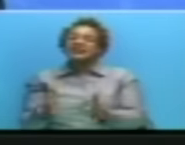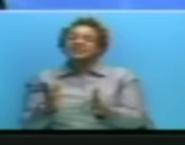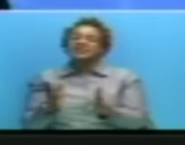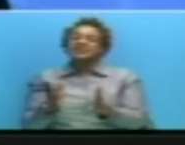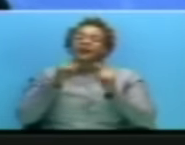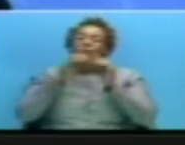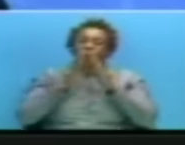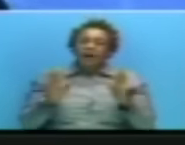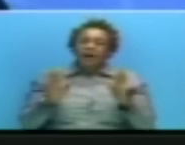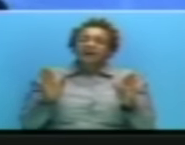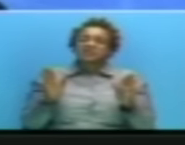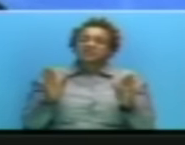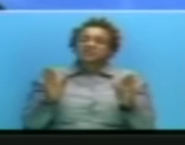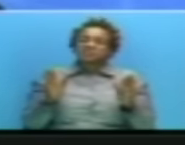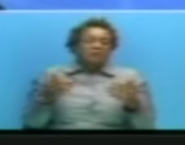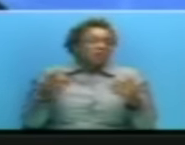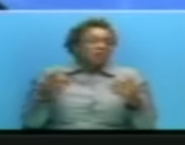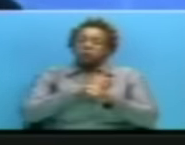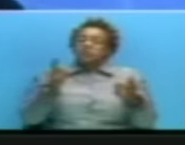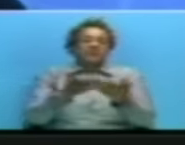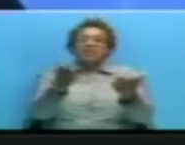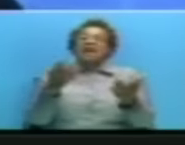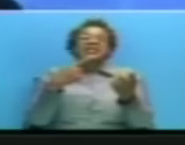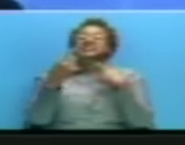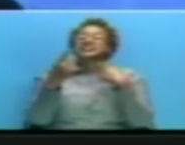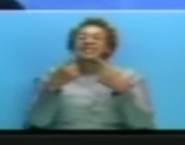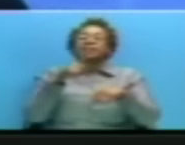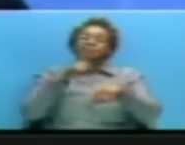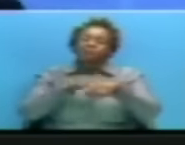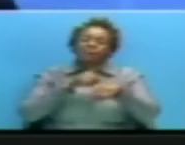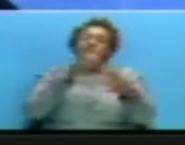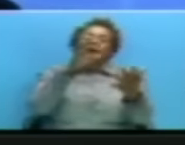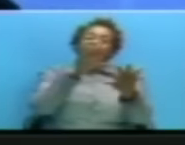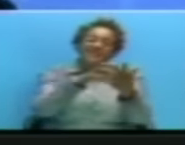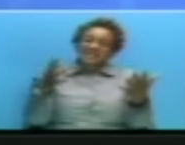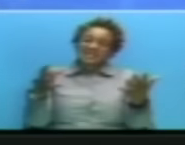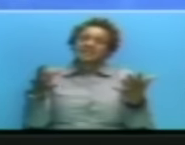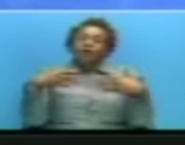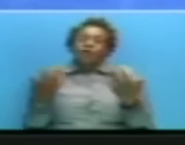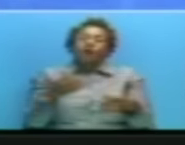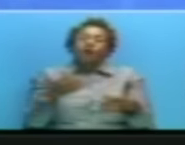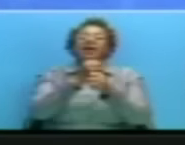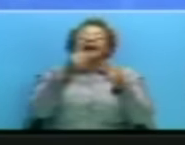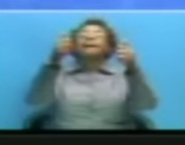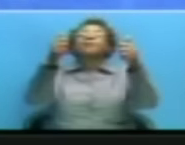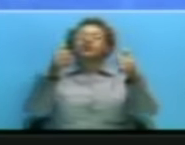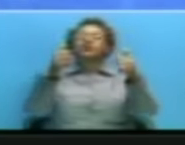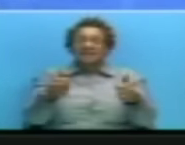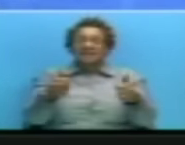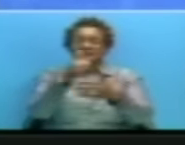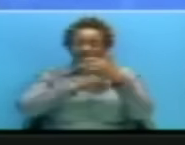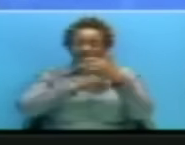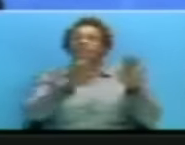themselves, we wouldn't be here discussing that issue. The moment you advertise, or you create a poster, it's covered under here, and